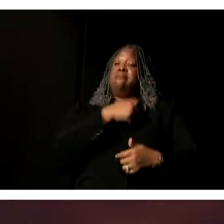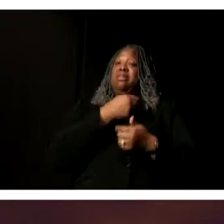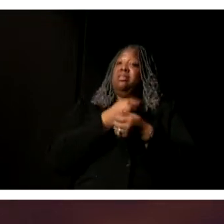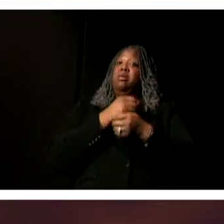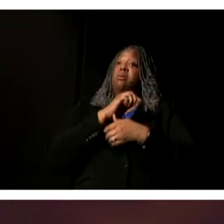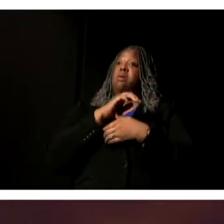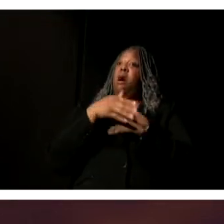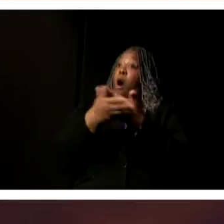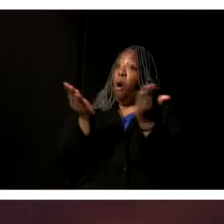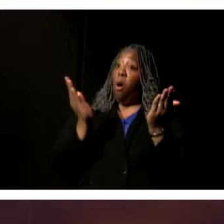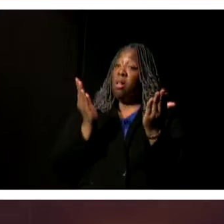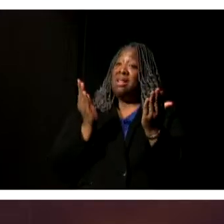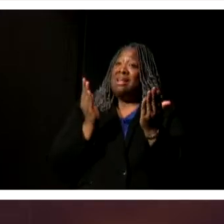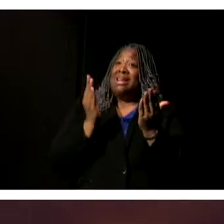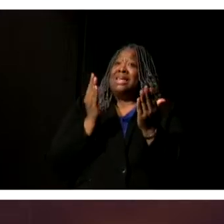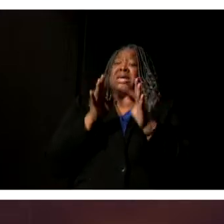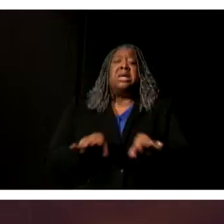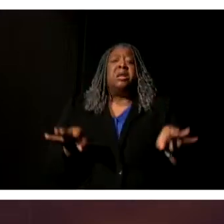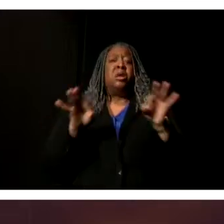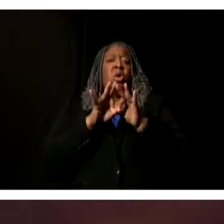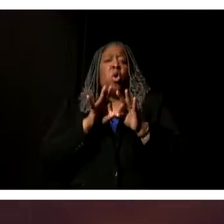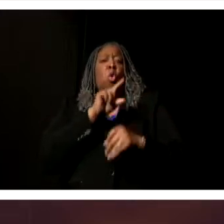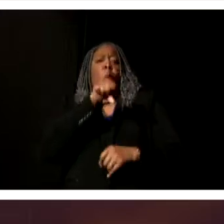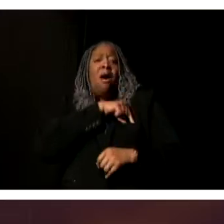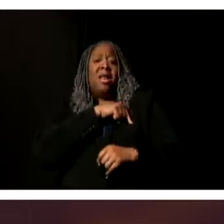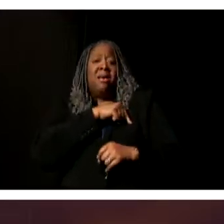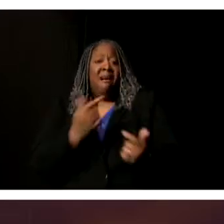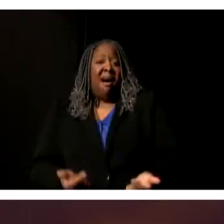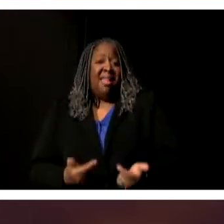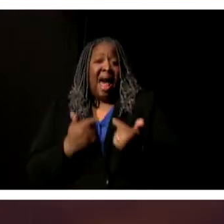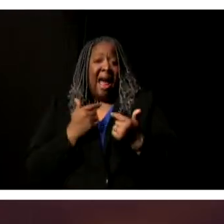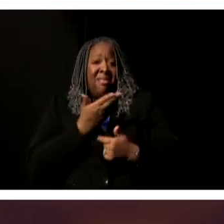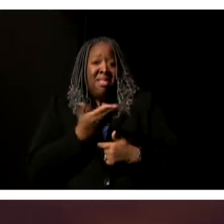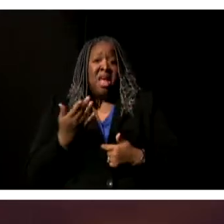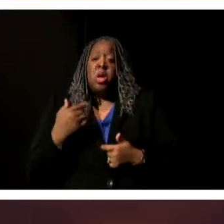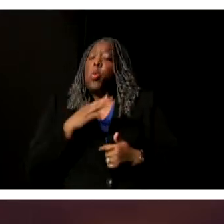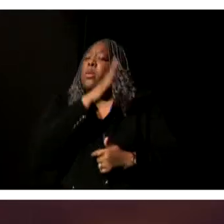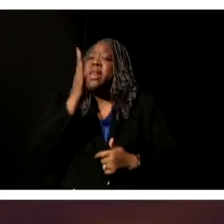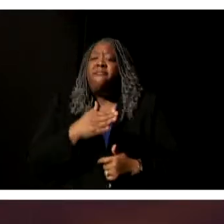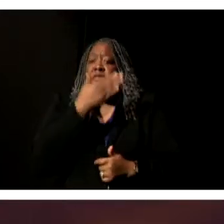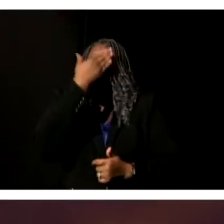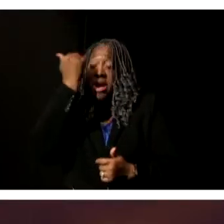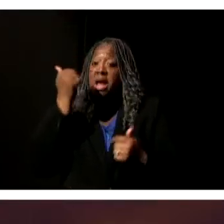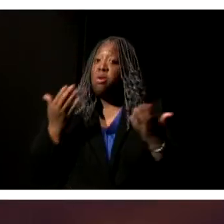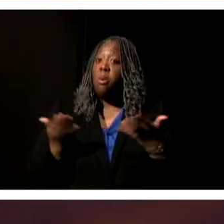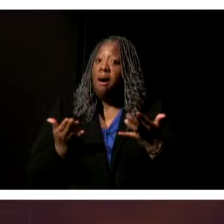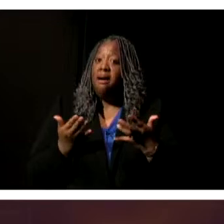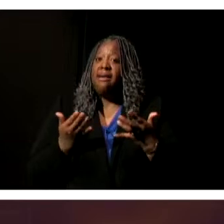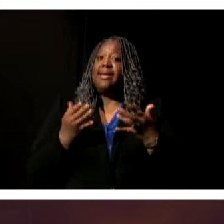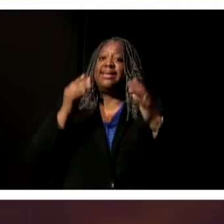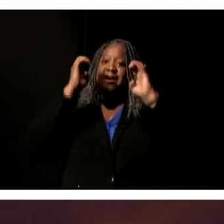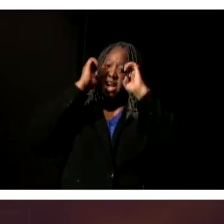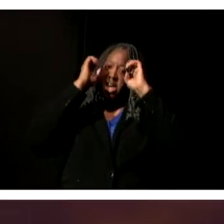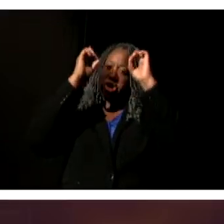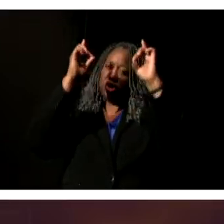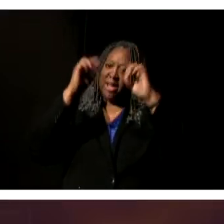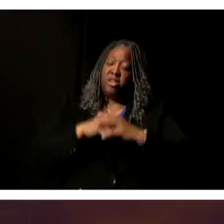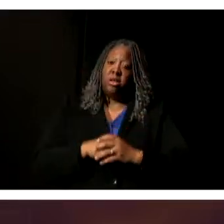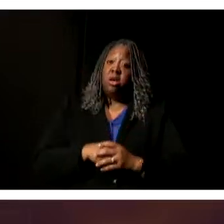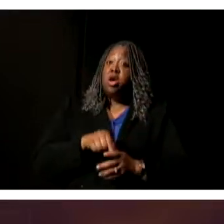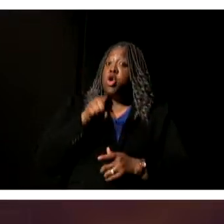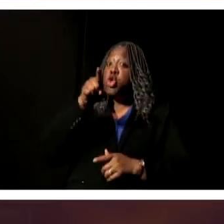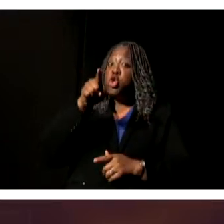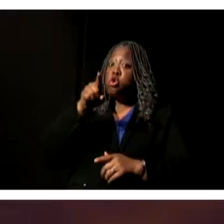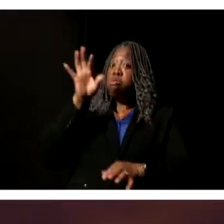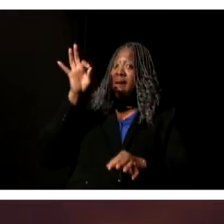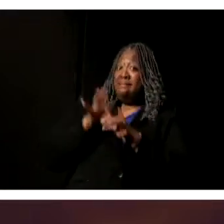A key quality of life component that we'll never forget in our administration is education. You elected